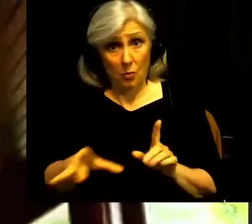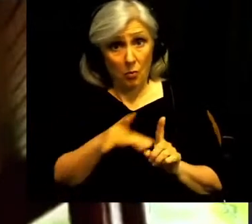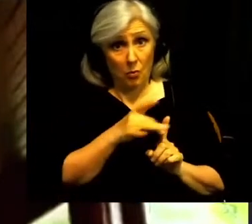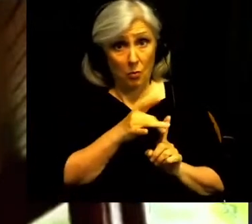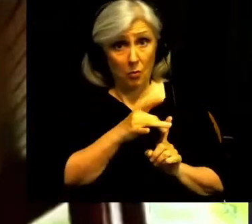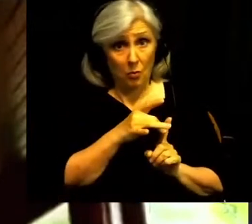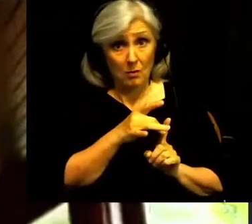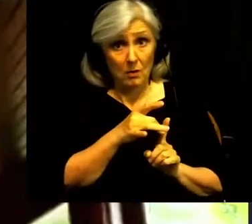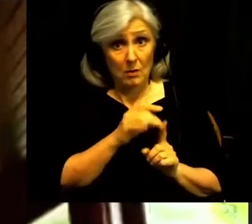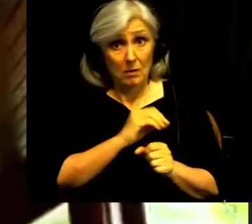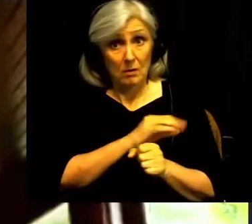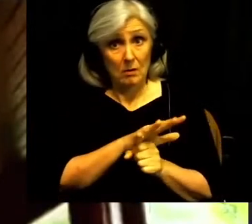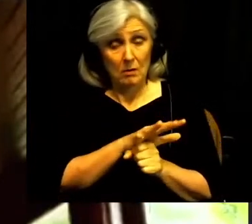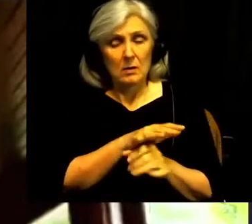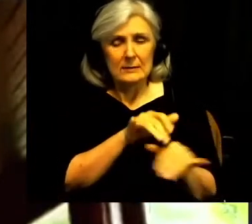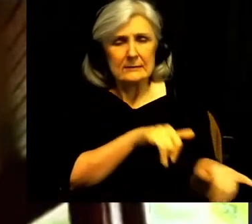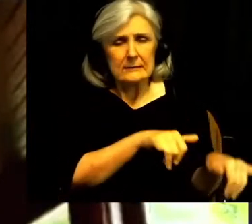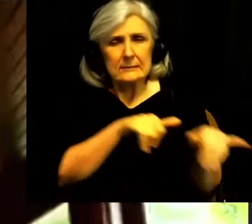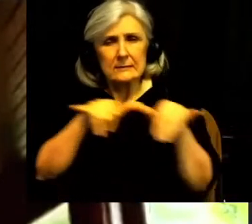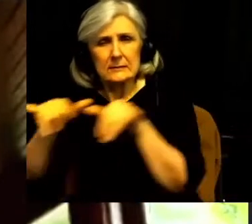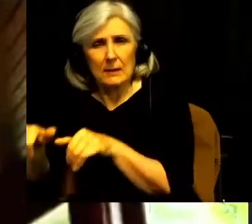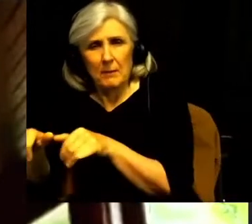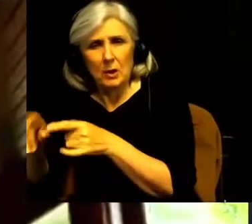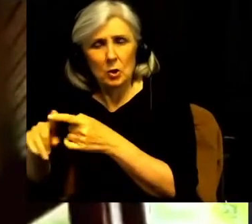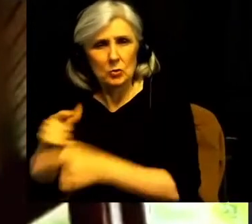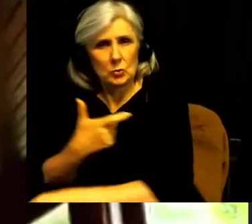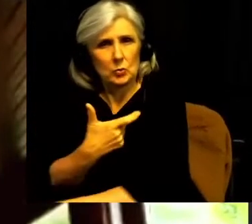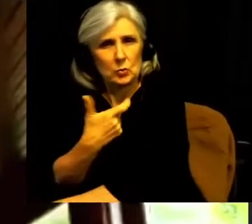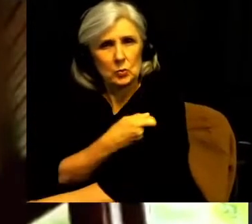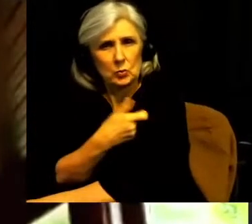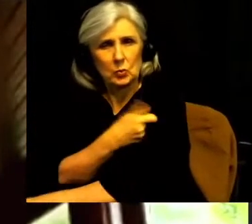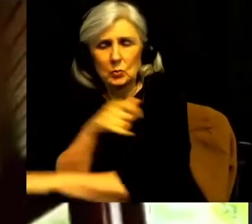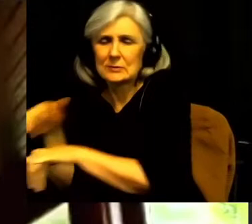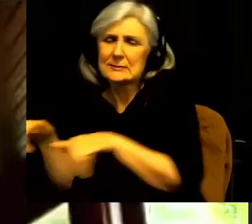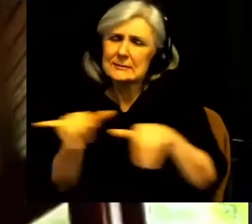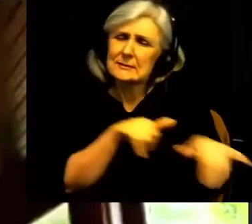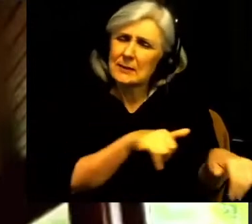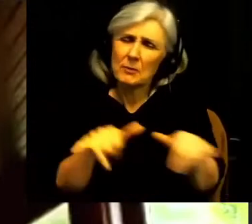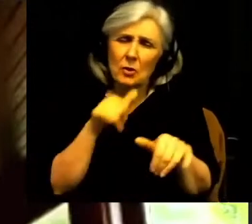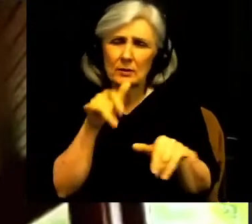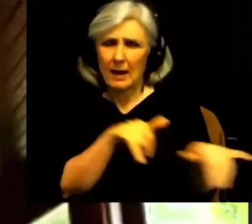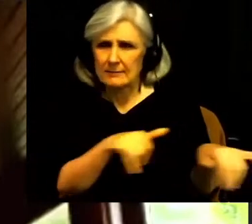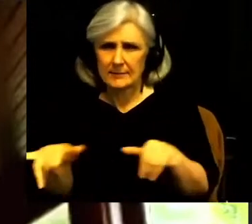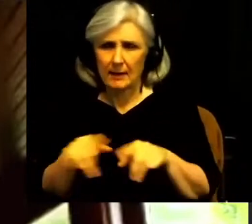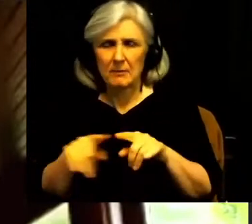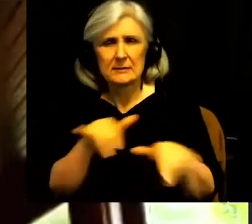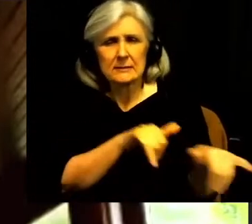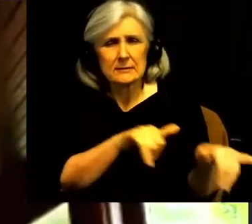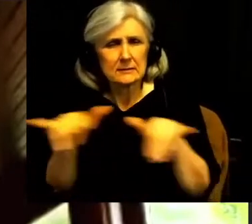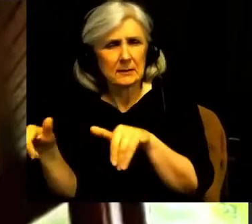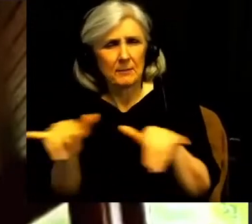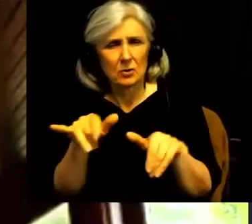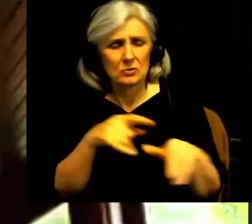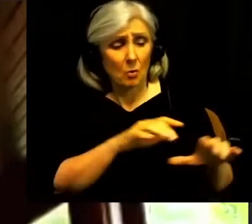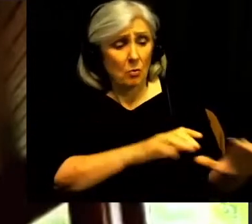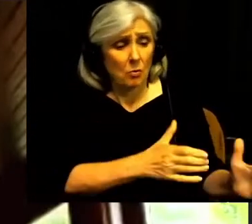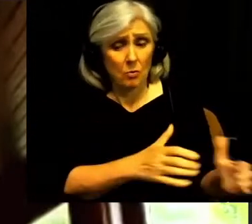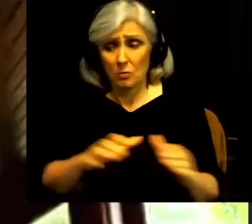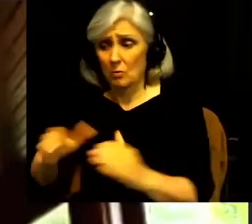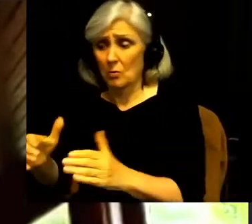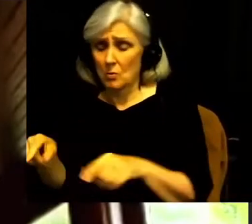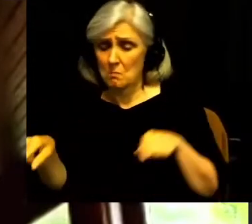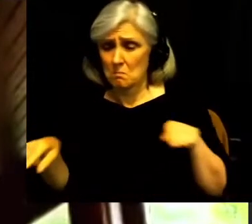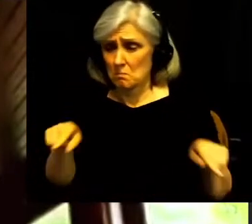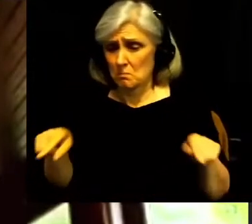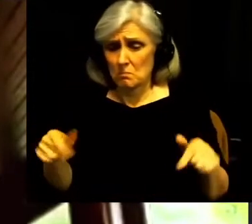to, perhaps not identical to, the protective immune response that people get with vaccination. So we really should think about both of those populations when we think